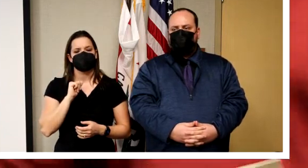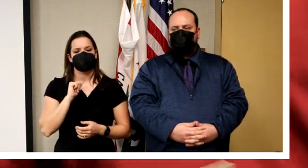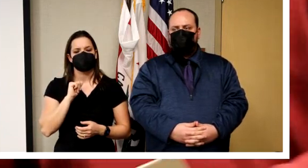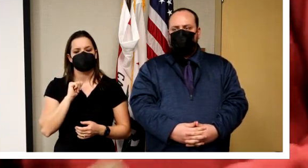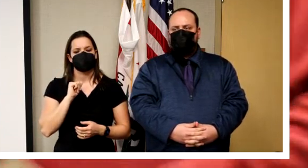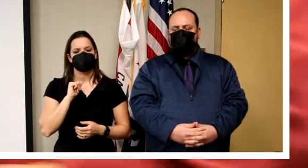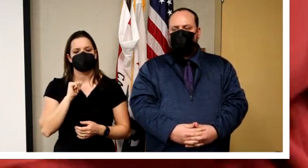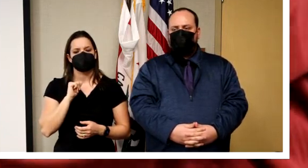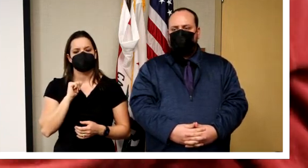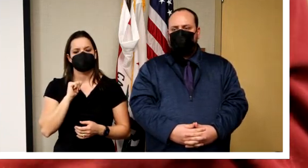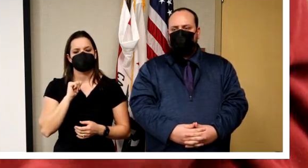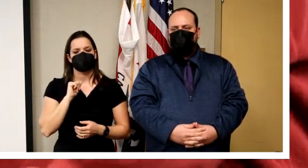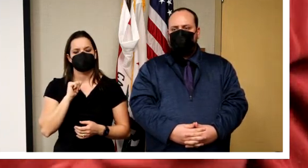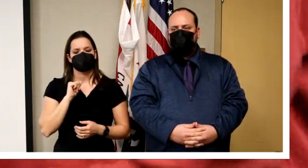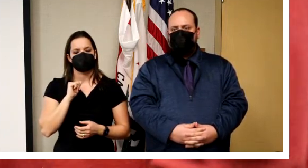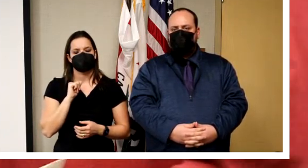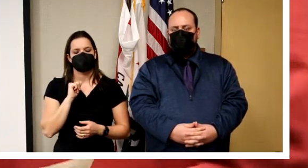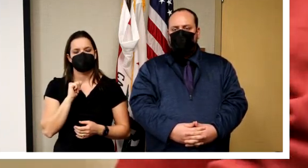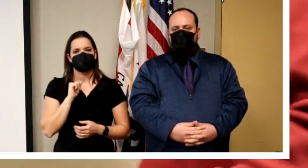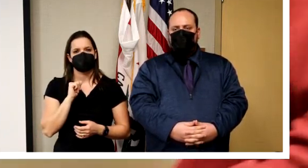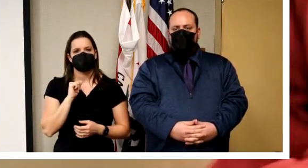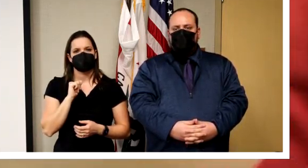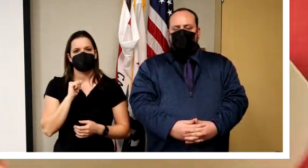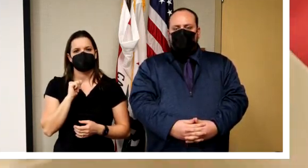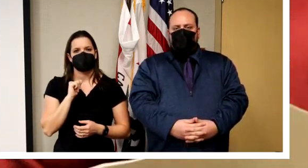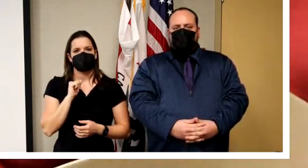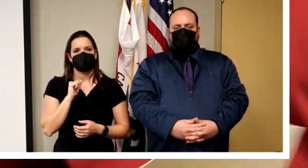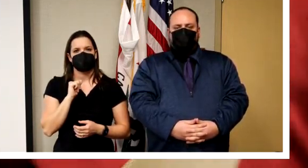trying to see if I have a,